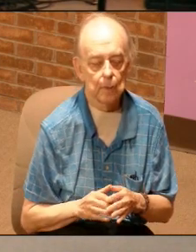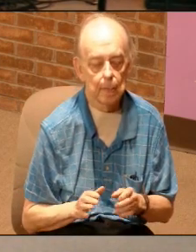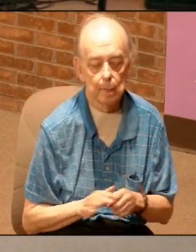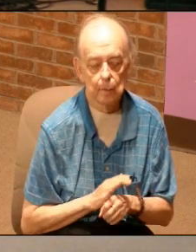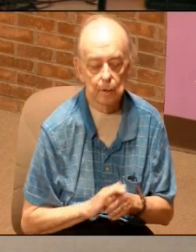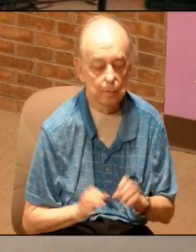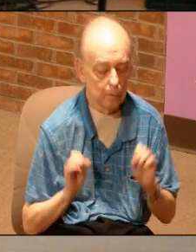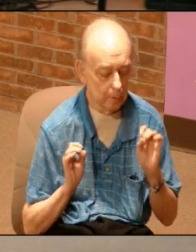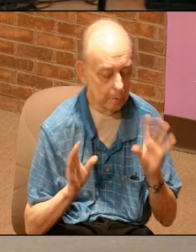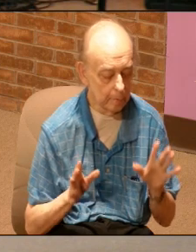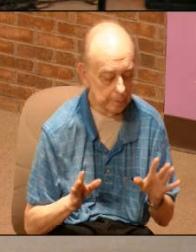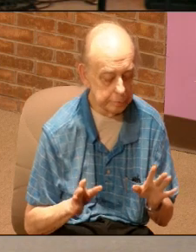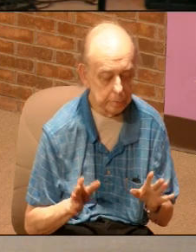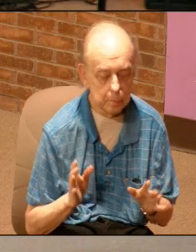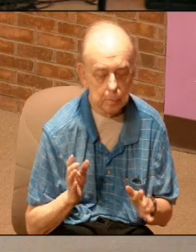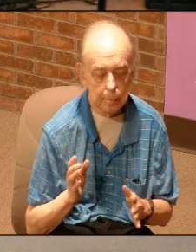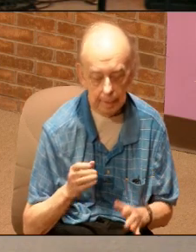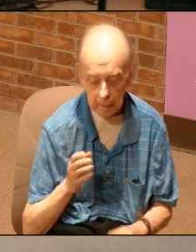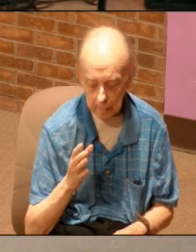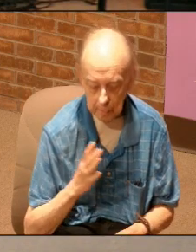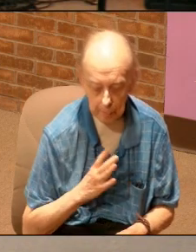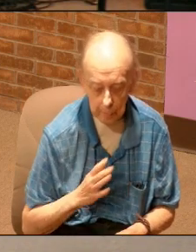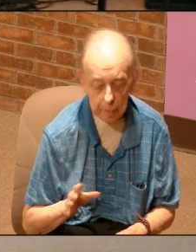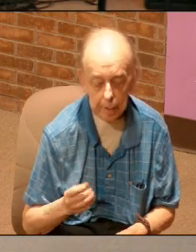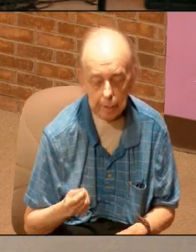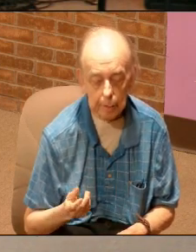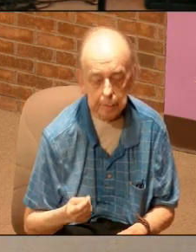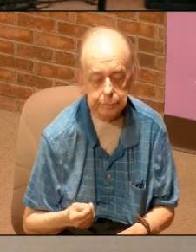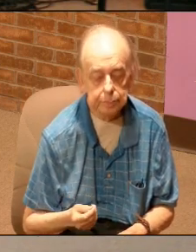total disaster. So here's what he did.